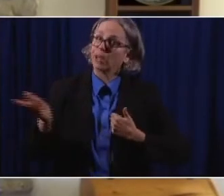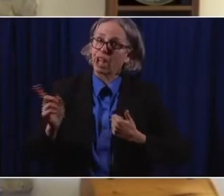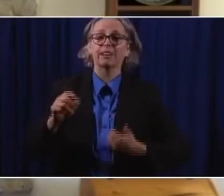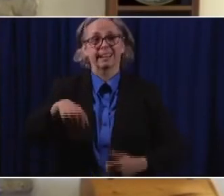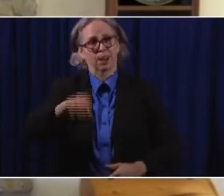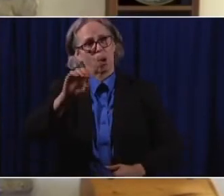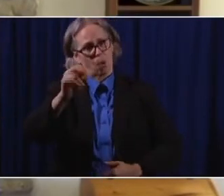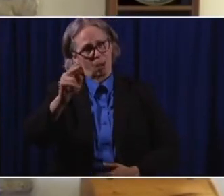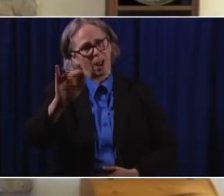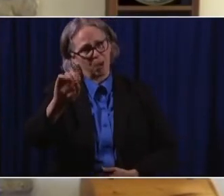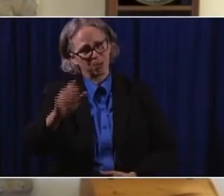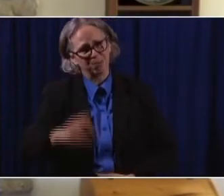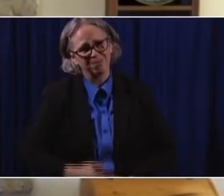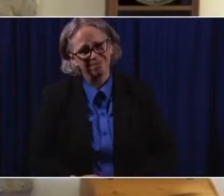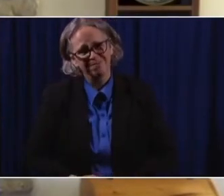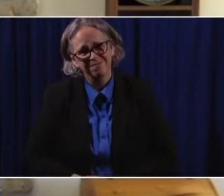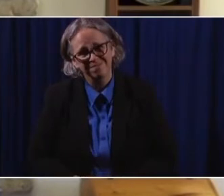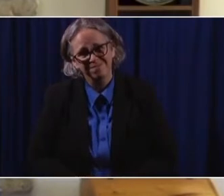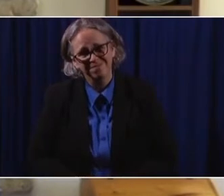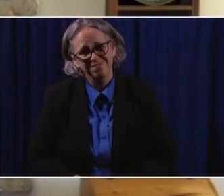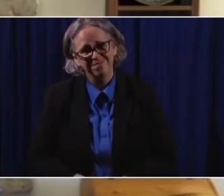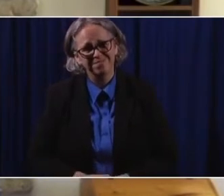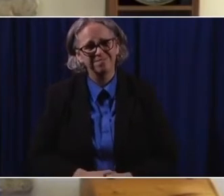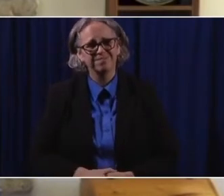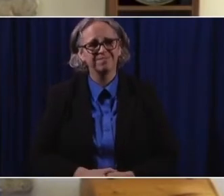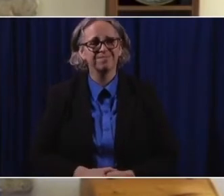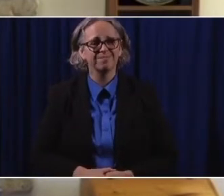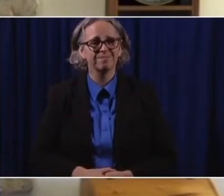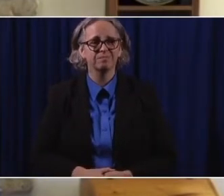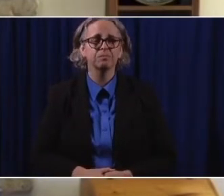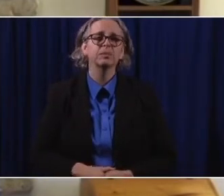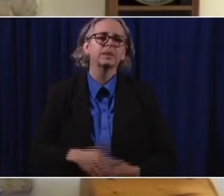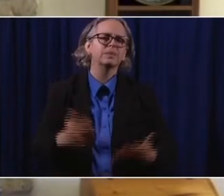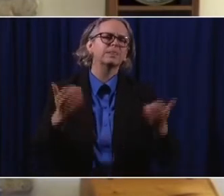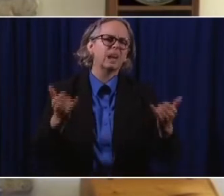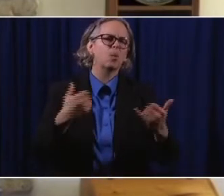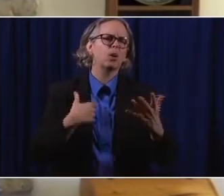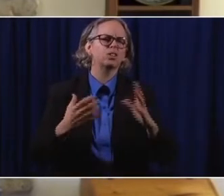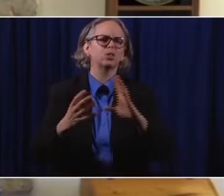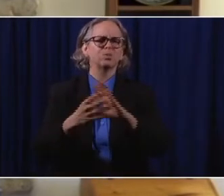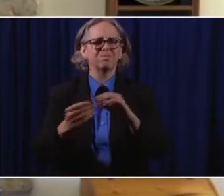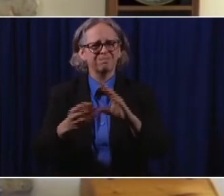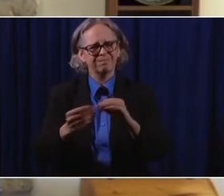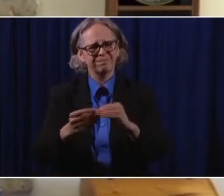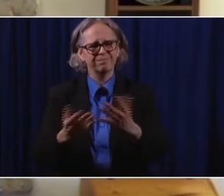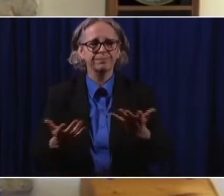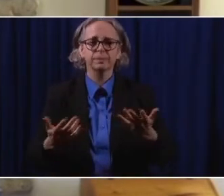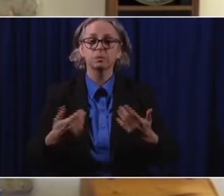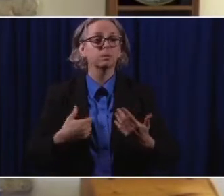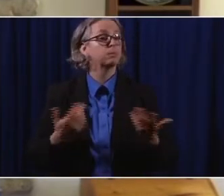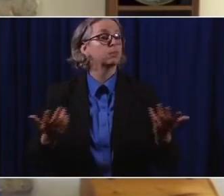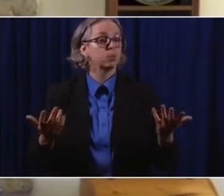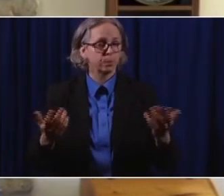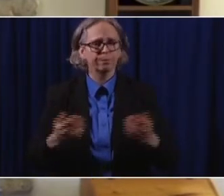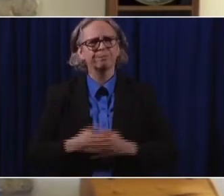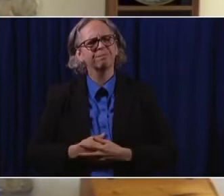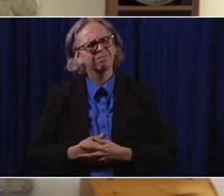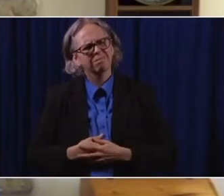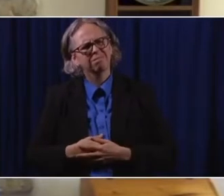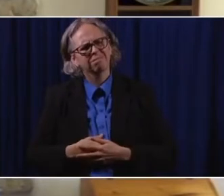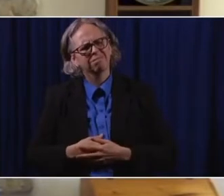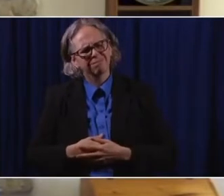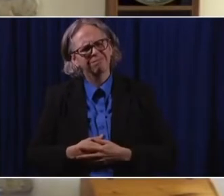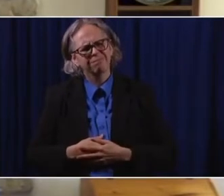Today, I think we should pause and talk a little bit about where we are in